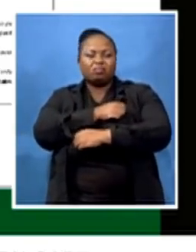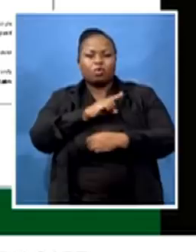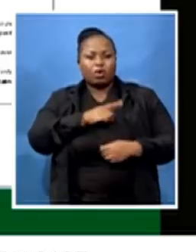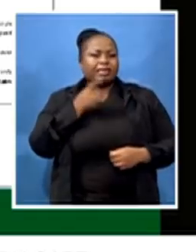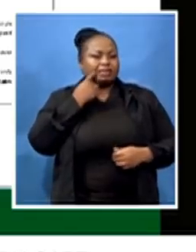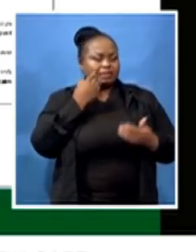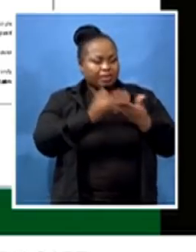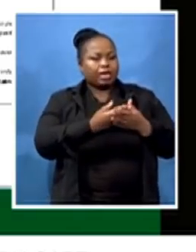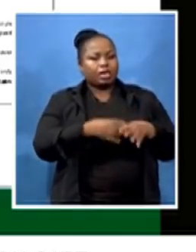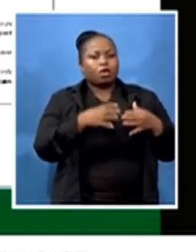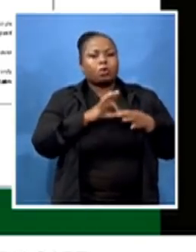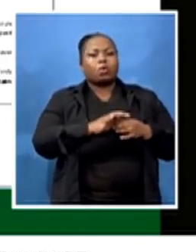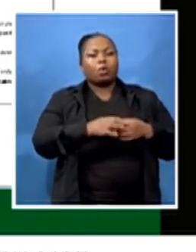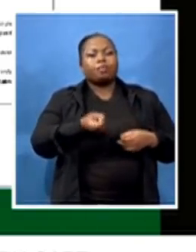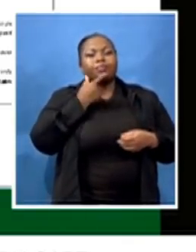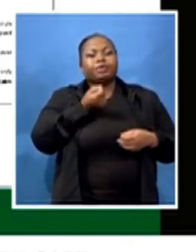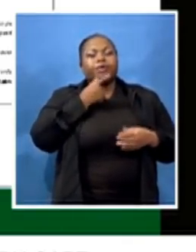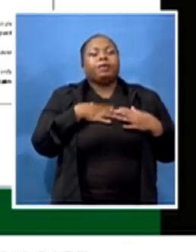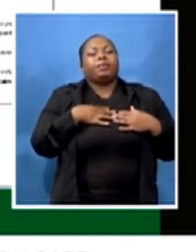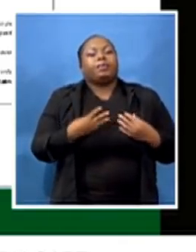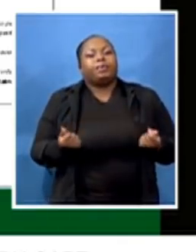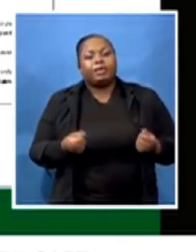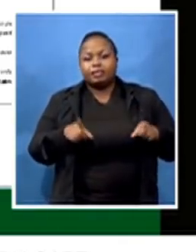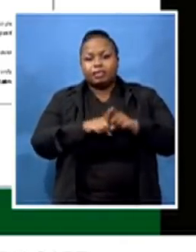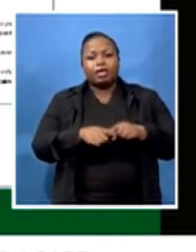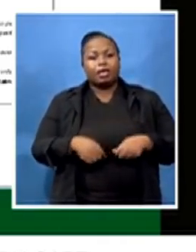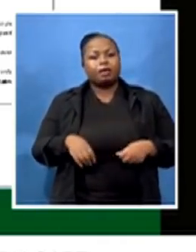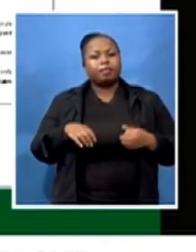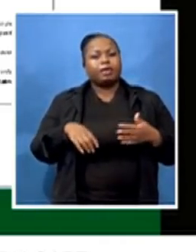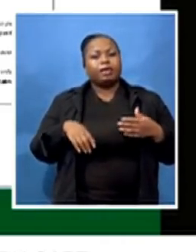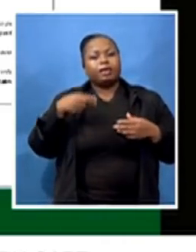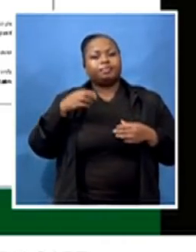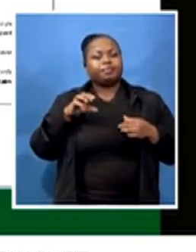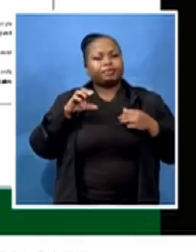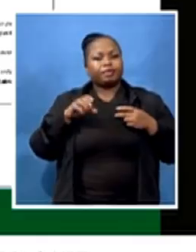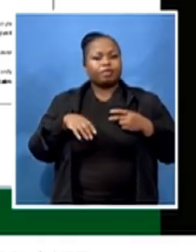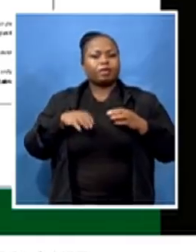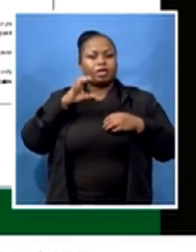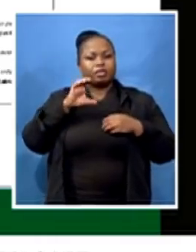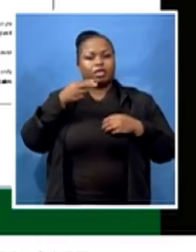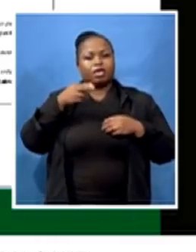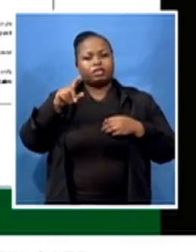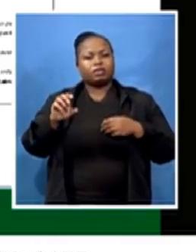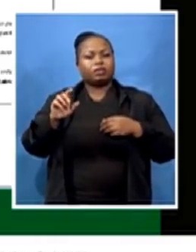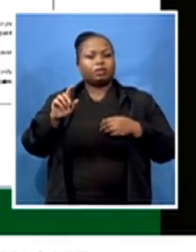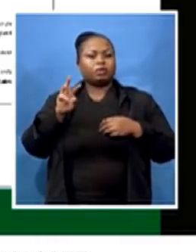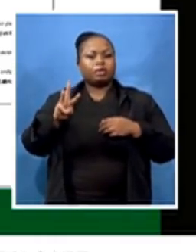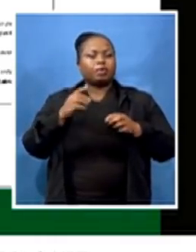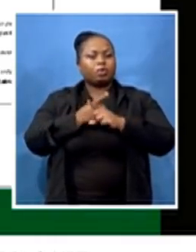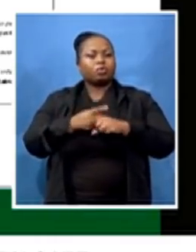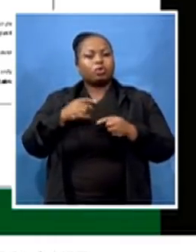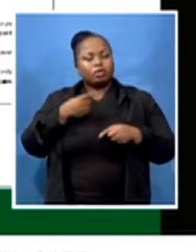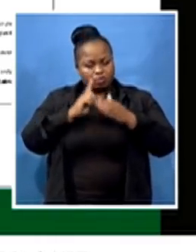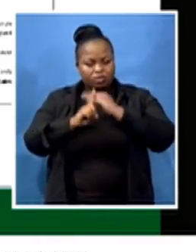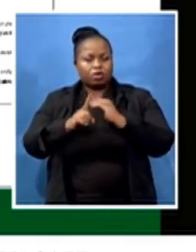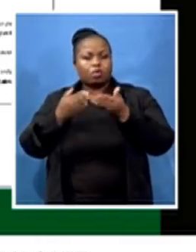community health workers, they can actually bring their own treatment into their homes. Where they are concerned, the team, they can actually get the teams of family